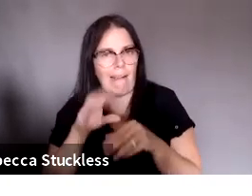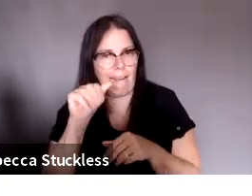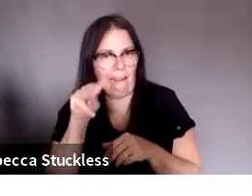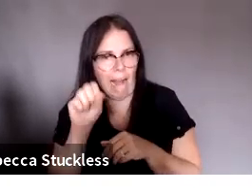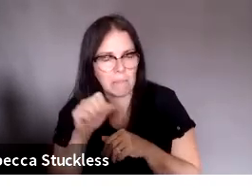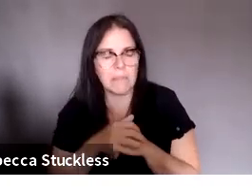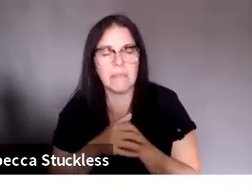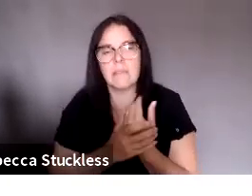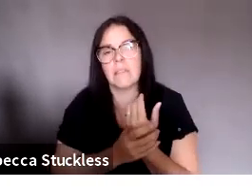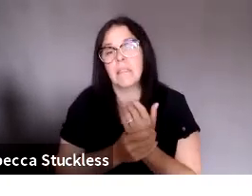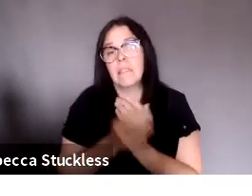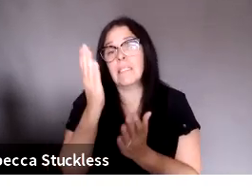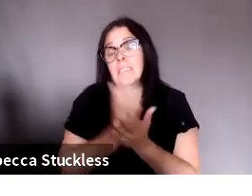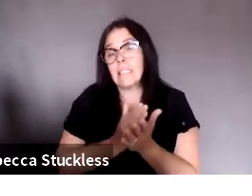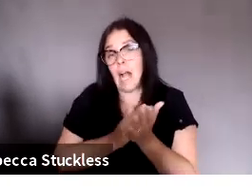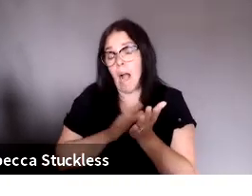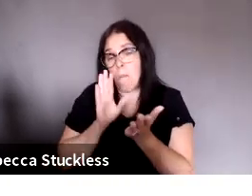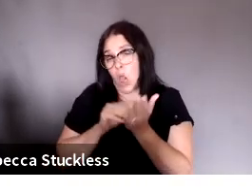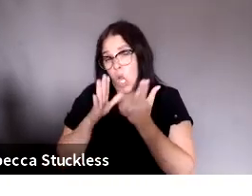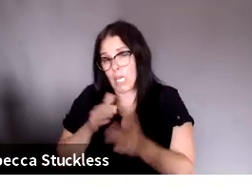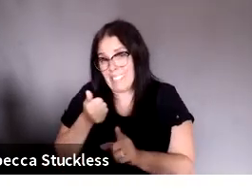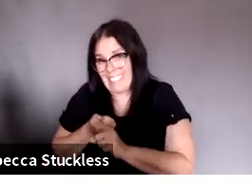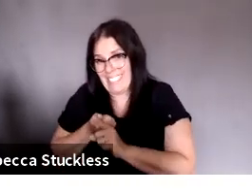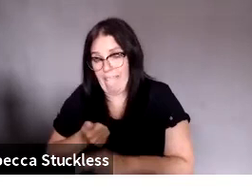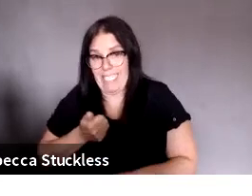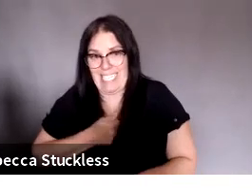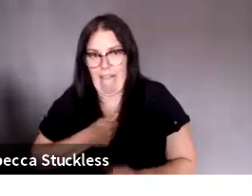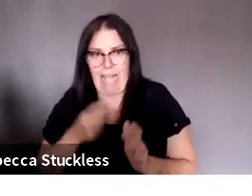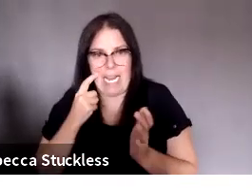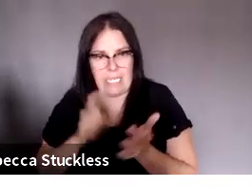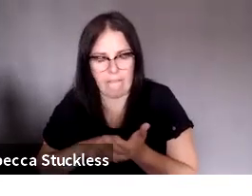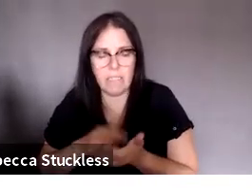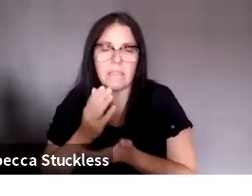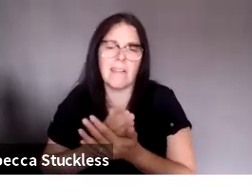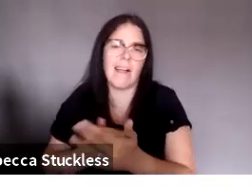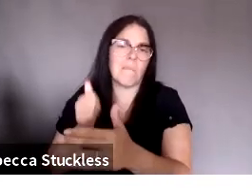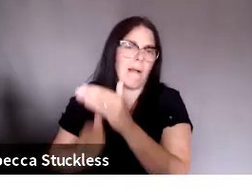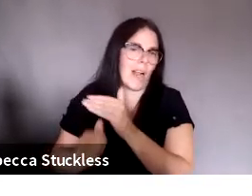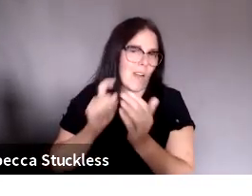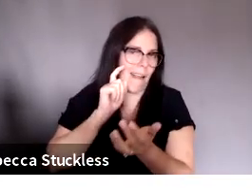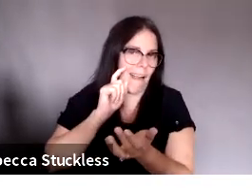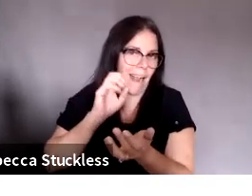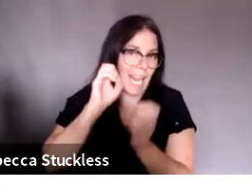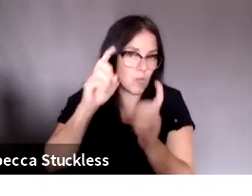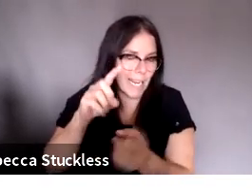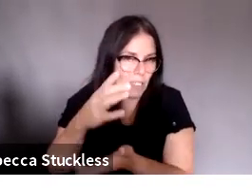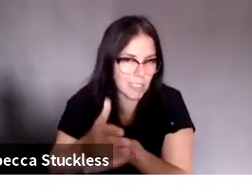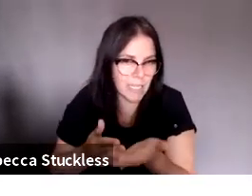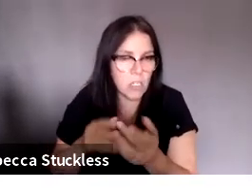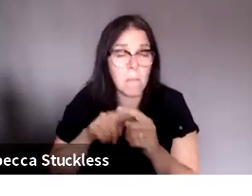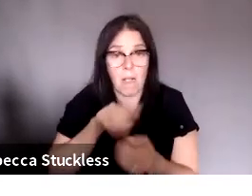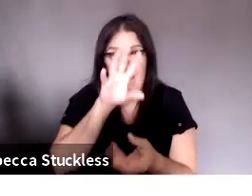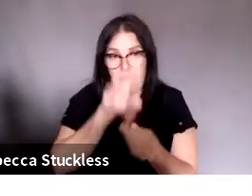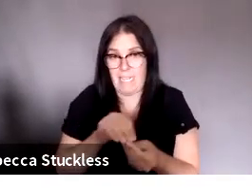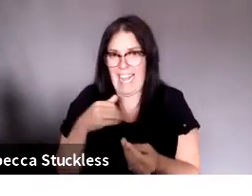is self-identifying. In some of them, they're captured in the education section. But these are the 12